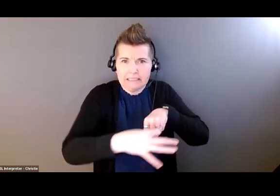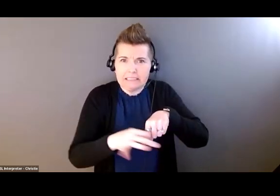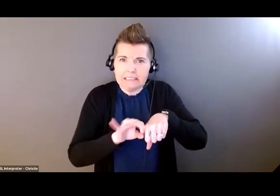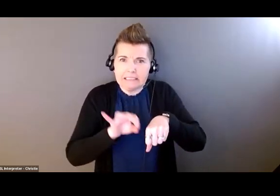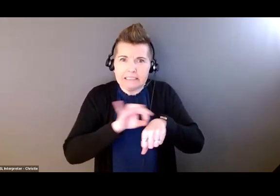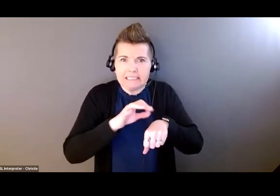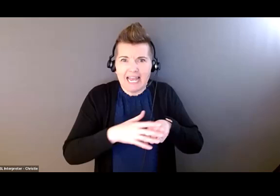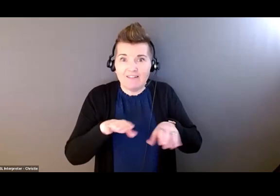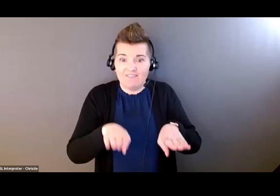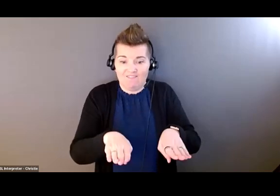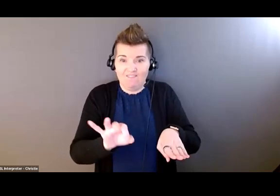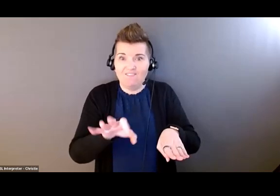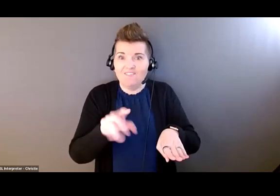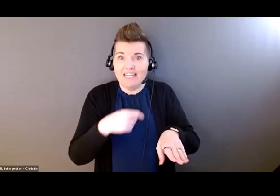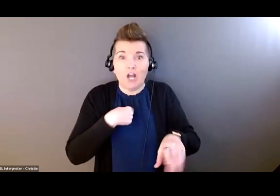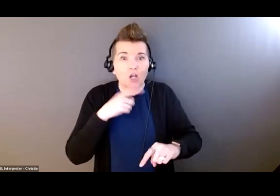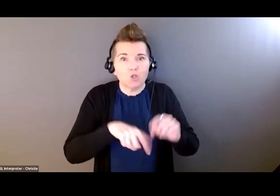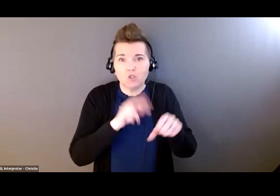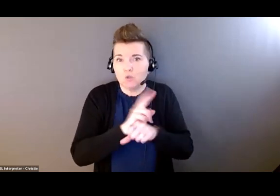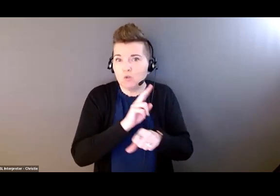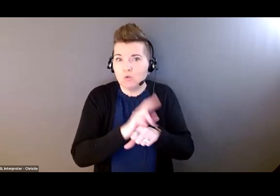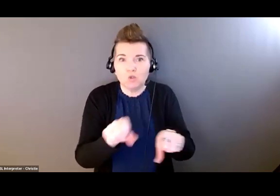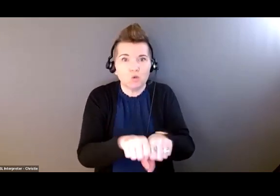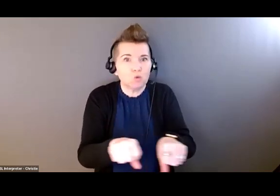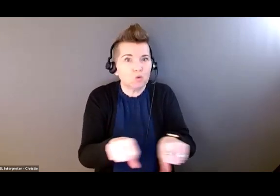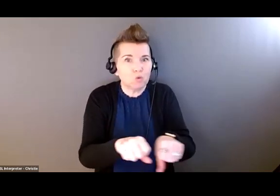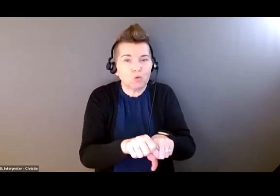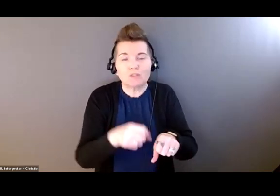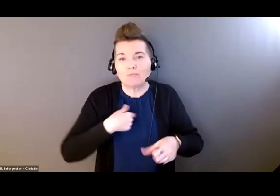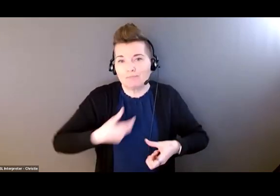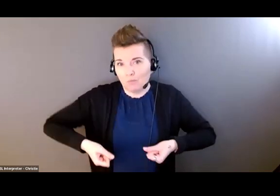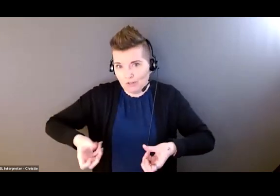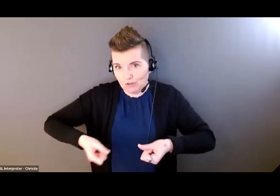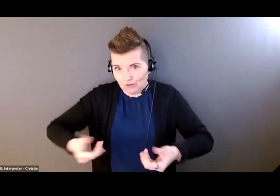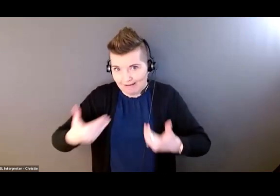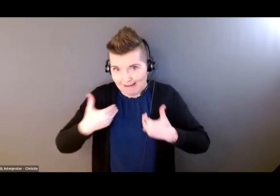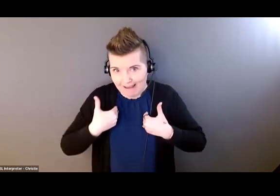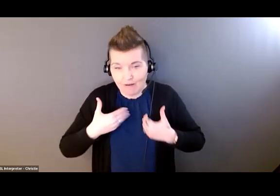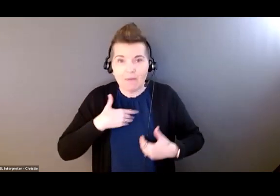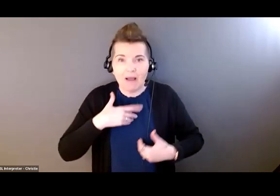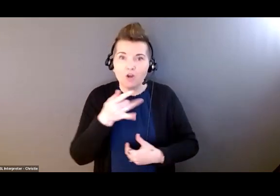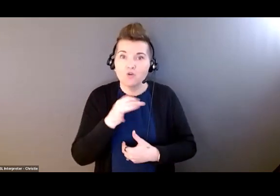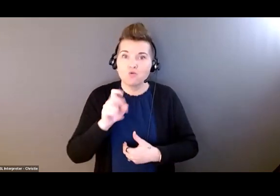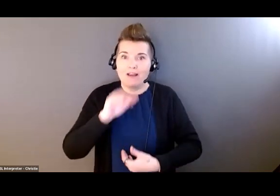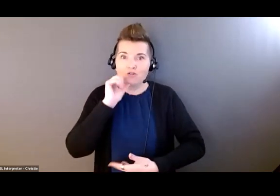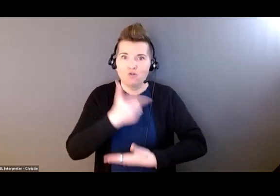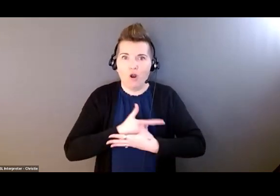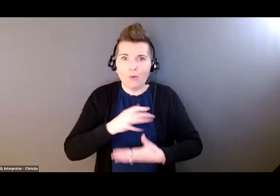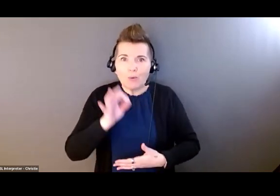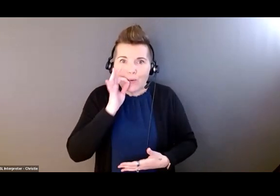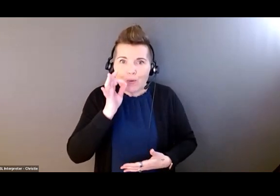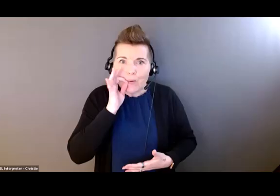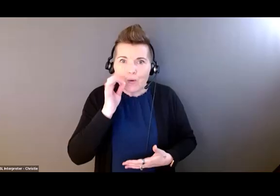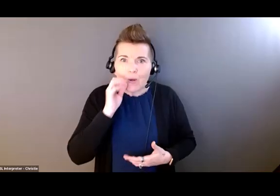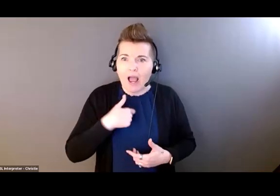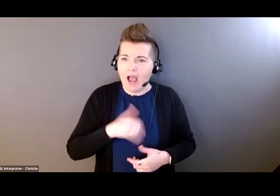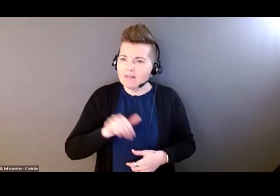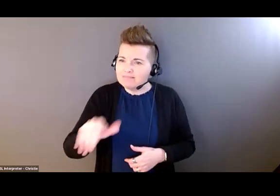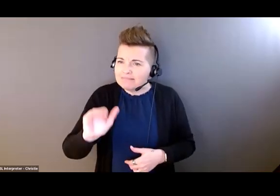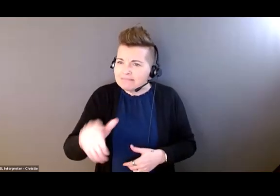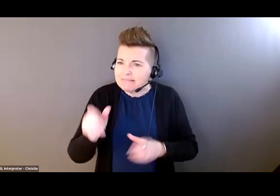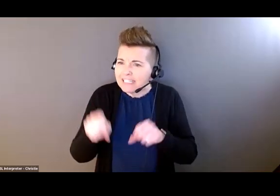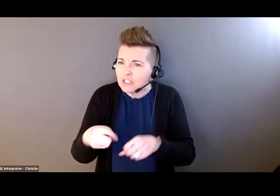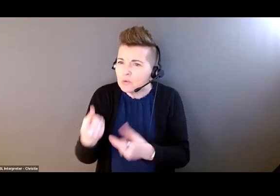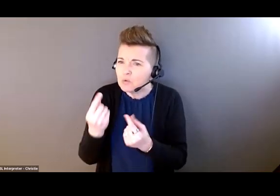started oozing through the skin and made sores. I couldn't even wear shoes. This caused needing the wheelchair. Then my granddaughter was